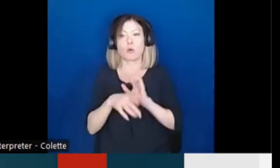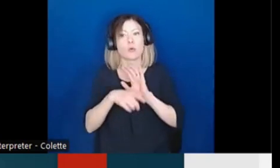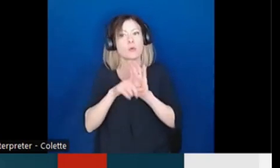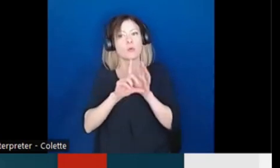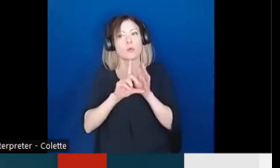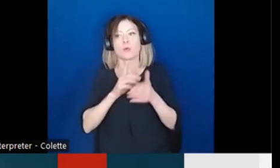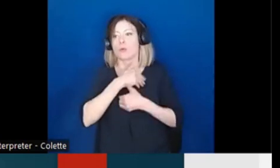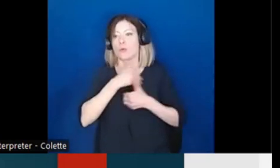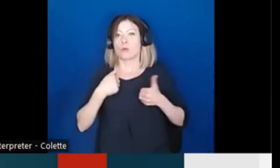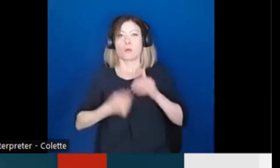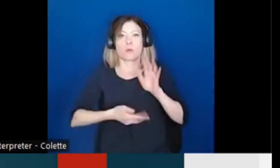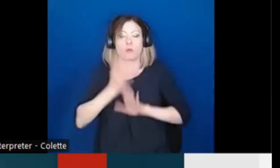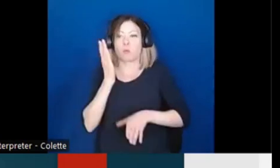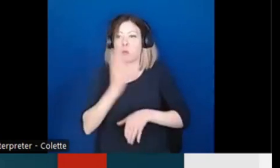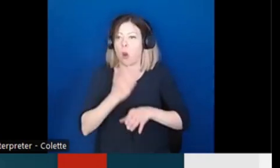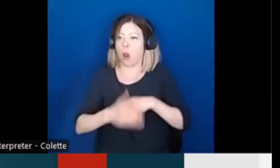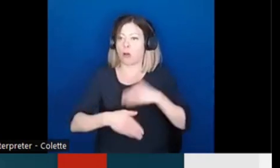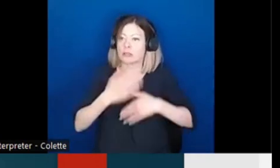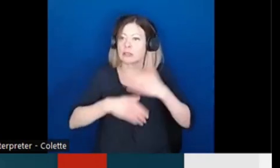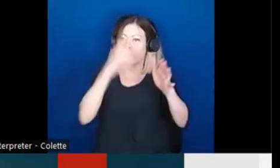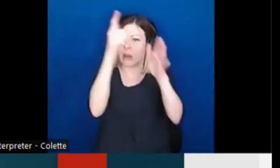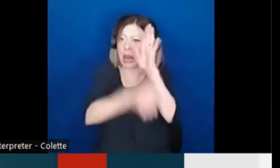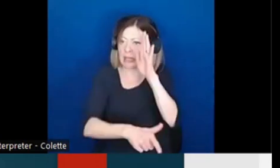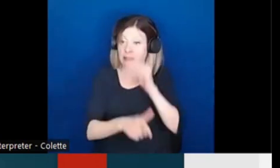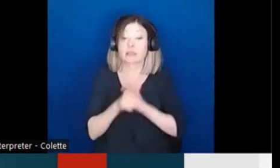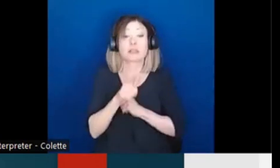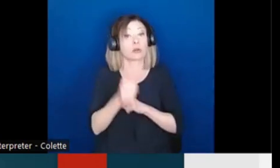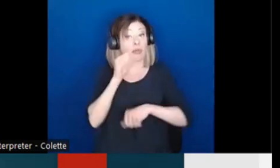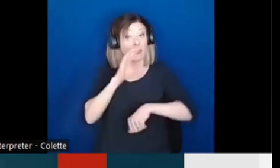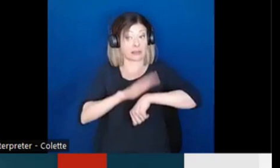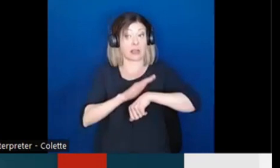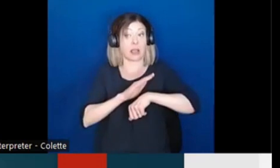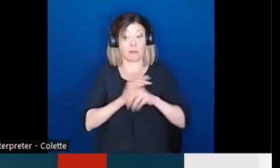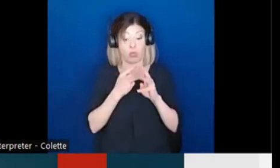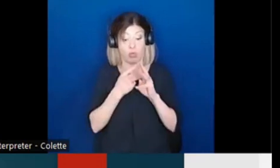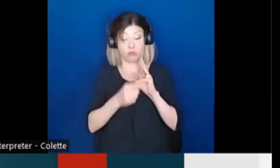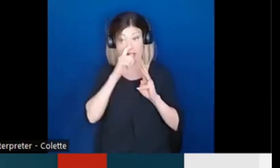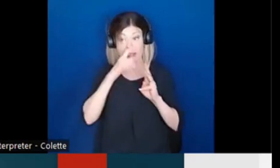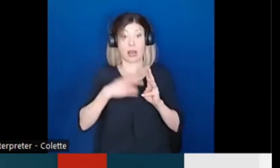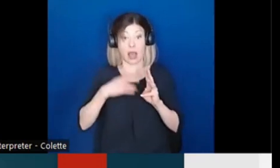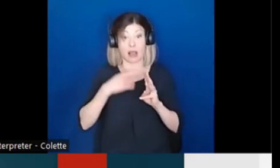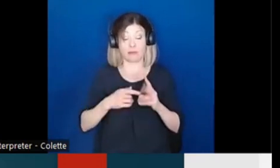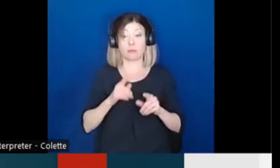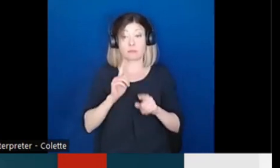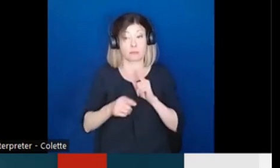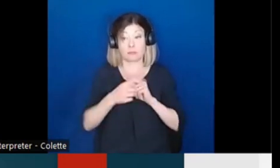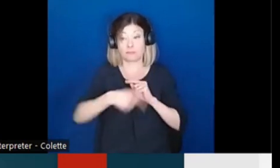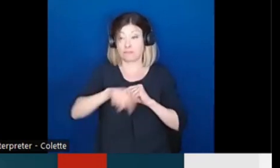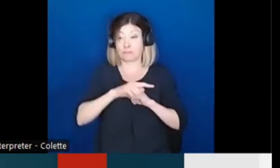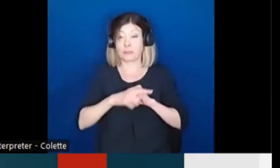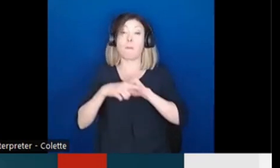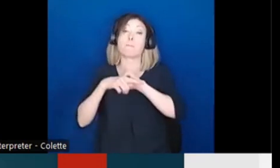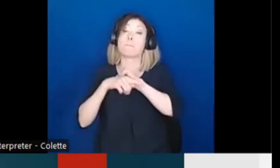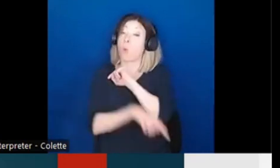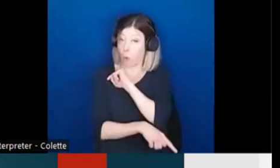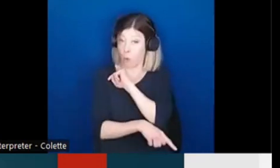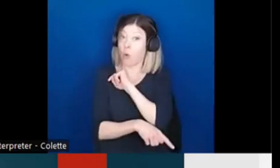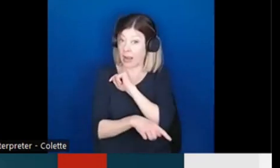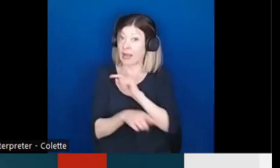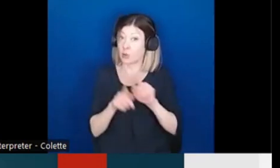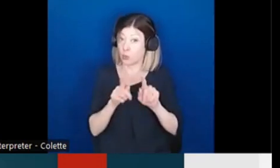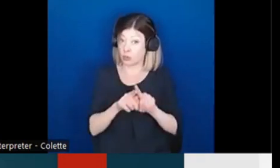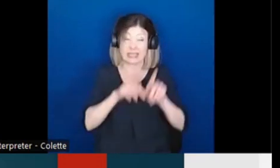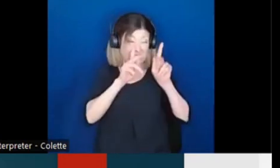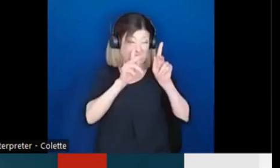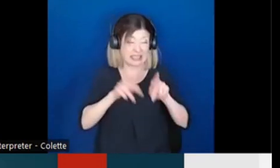poverty in Haworth in the Brontes' time, a very high death rate. Strangely,